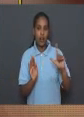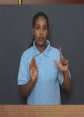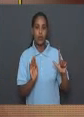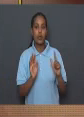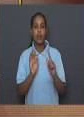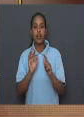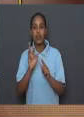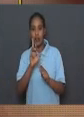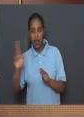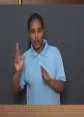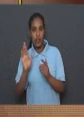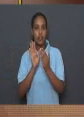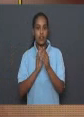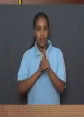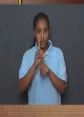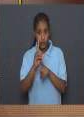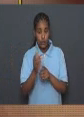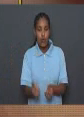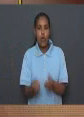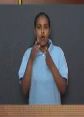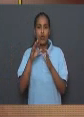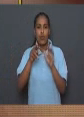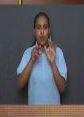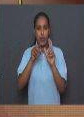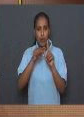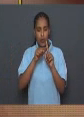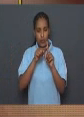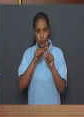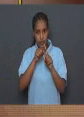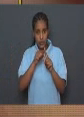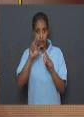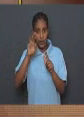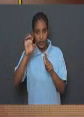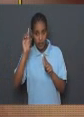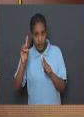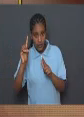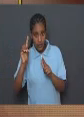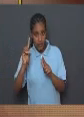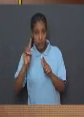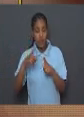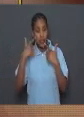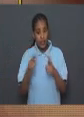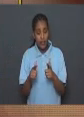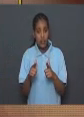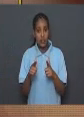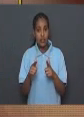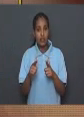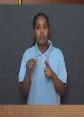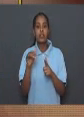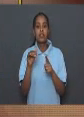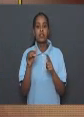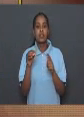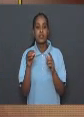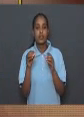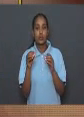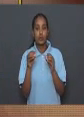direction. Also, the more positive E-red is, the greater the tendency is for the